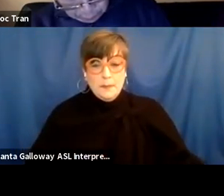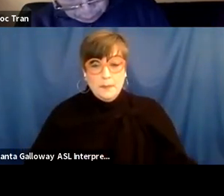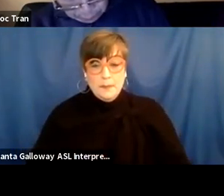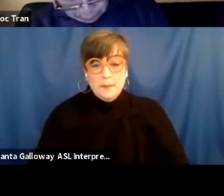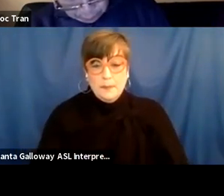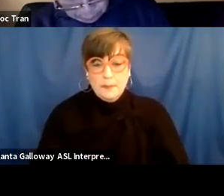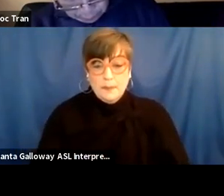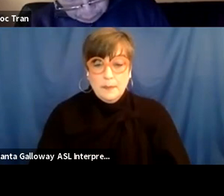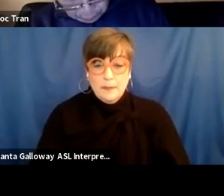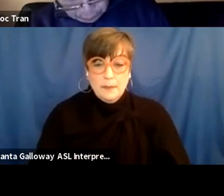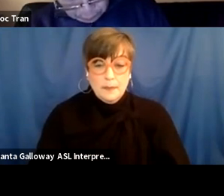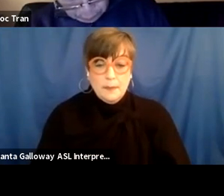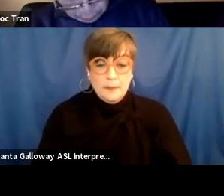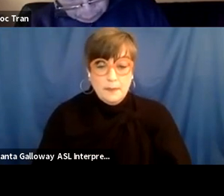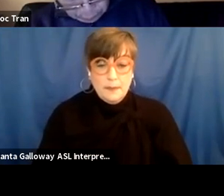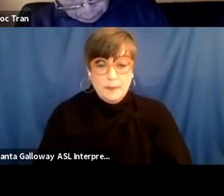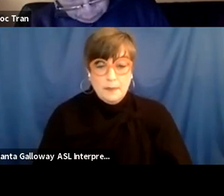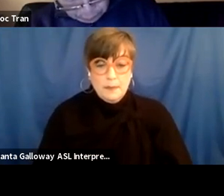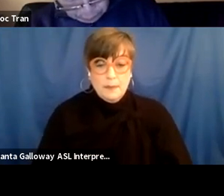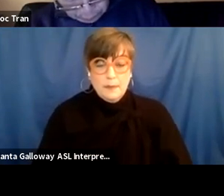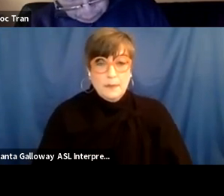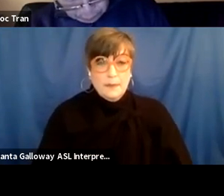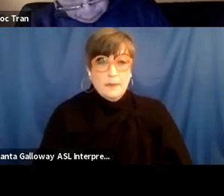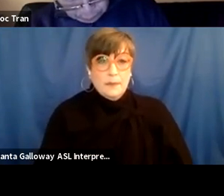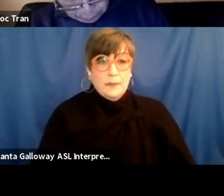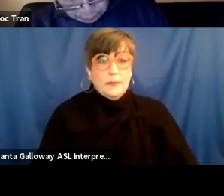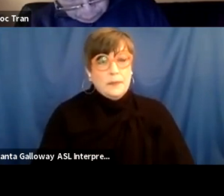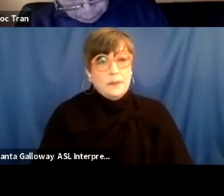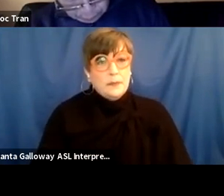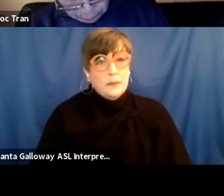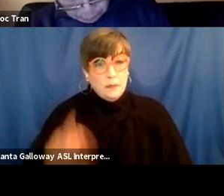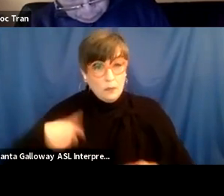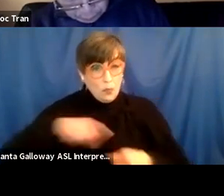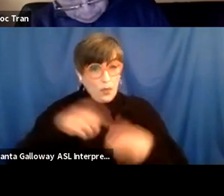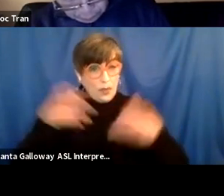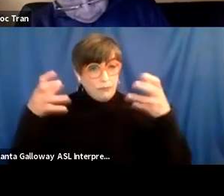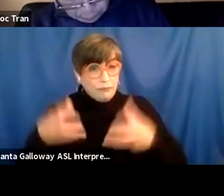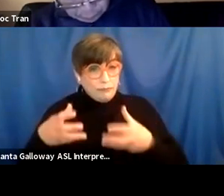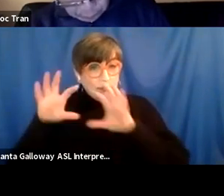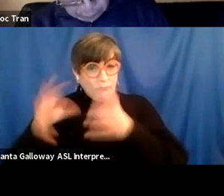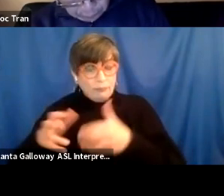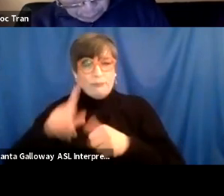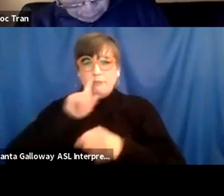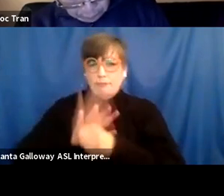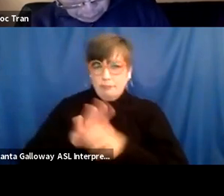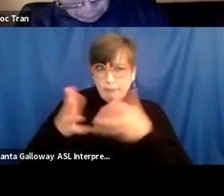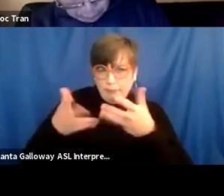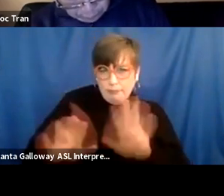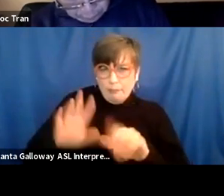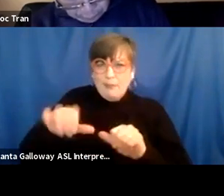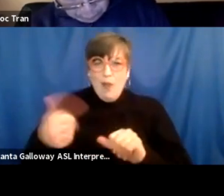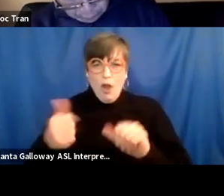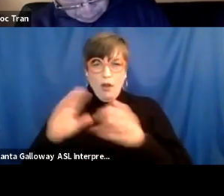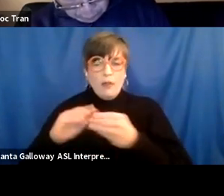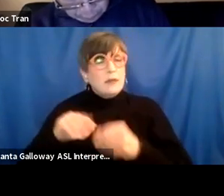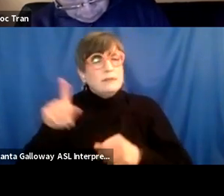group, the chair was also a part of that group, and we had committed to the group to really look at some of the other measures. This group is